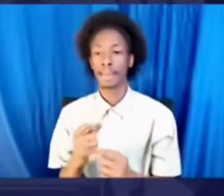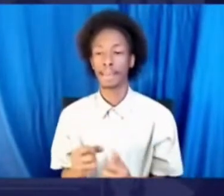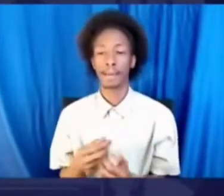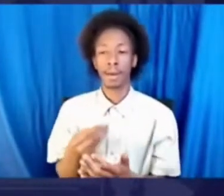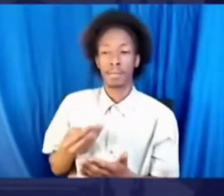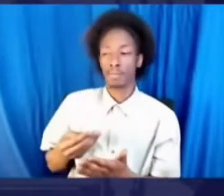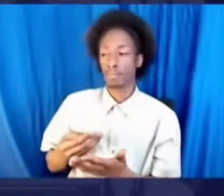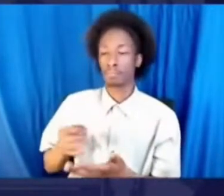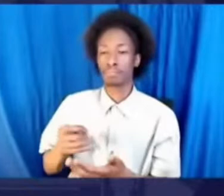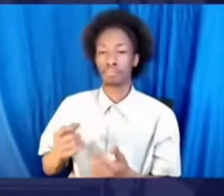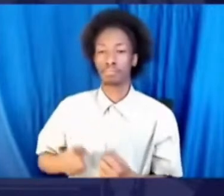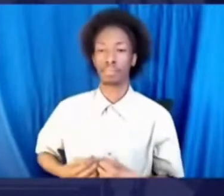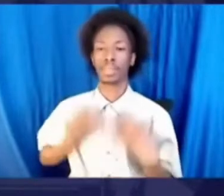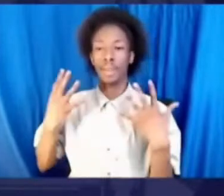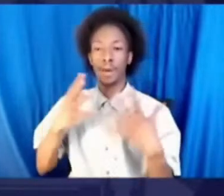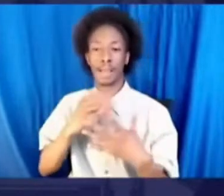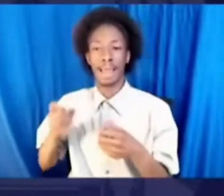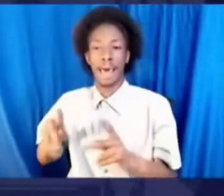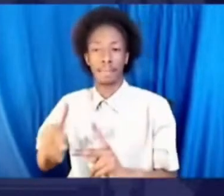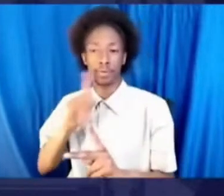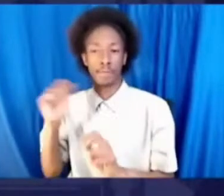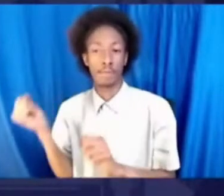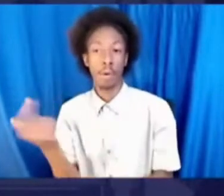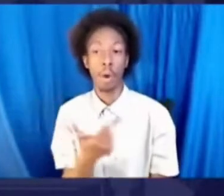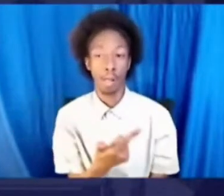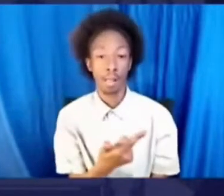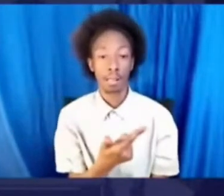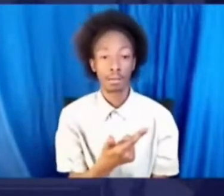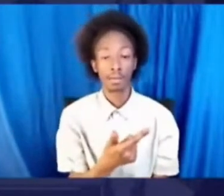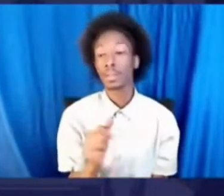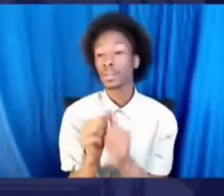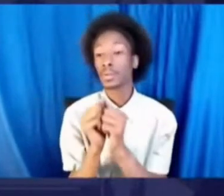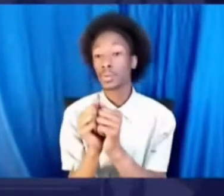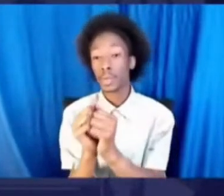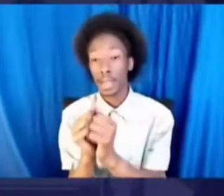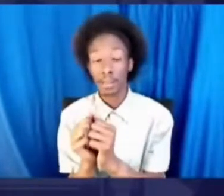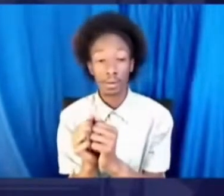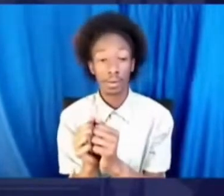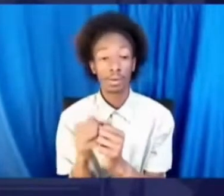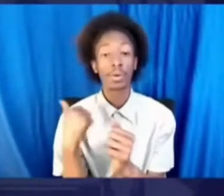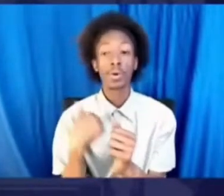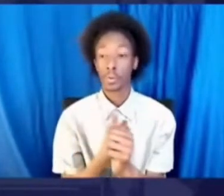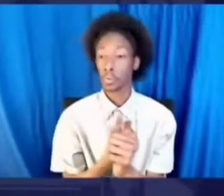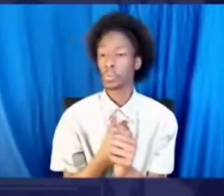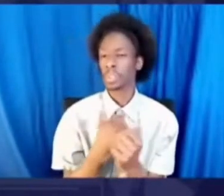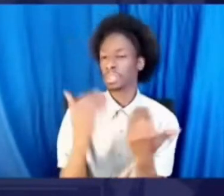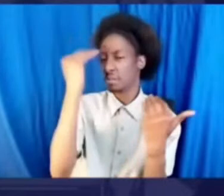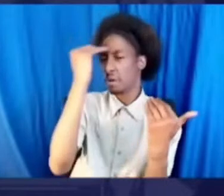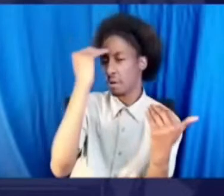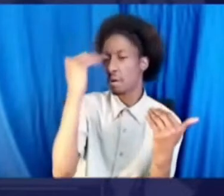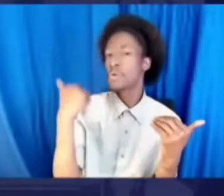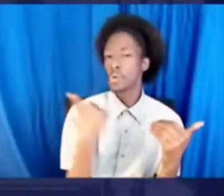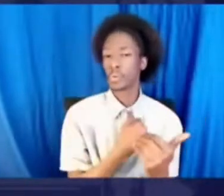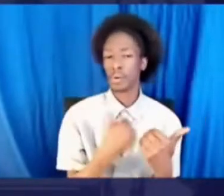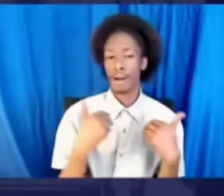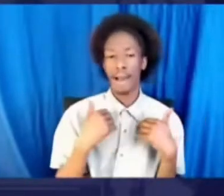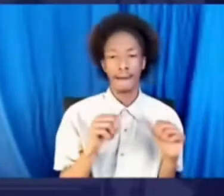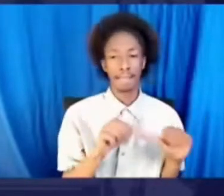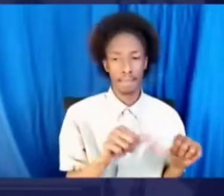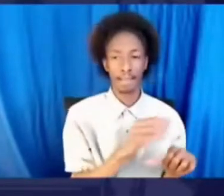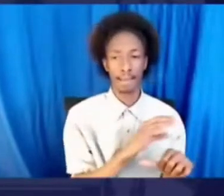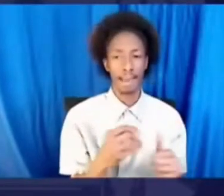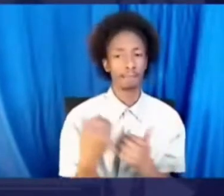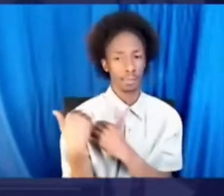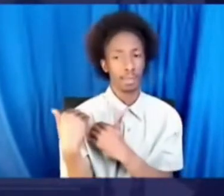opportunity for all. Together, we here know we have the ability and the